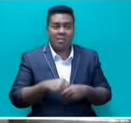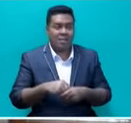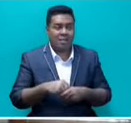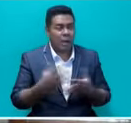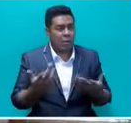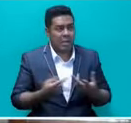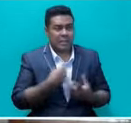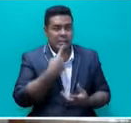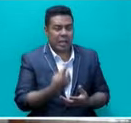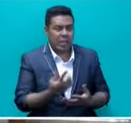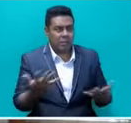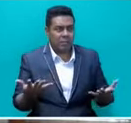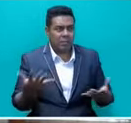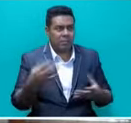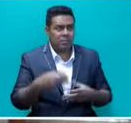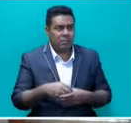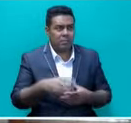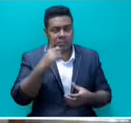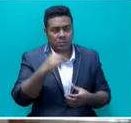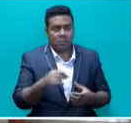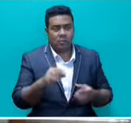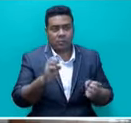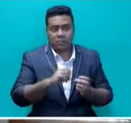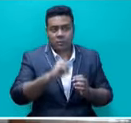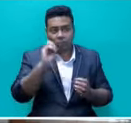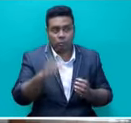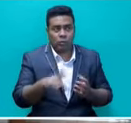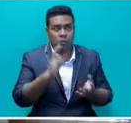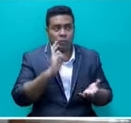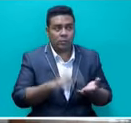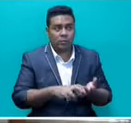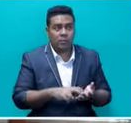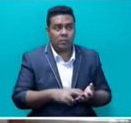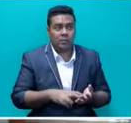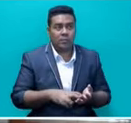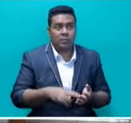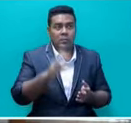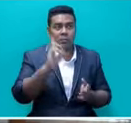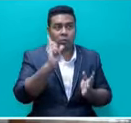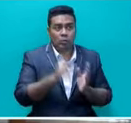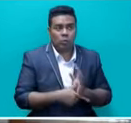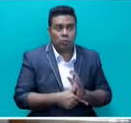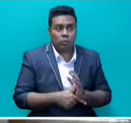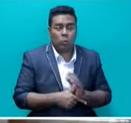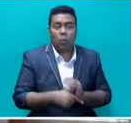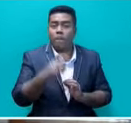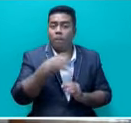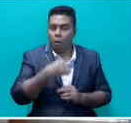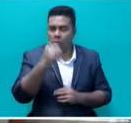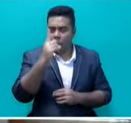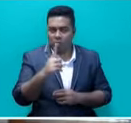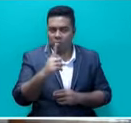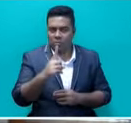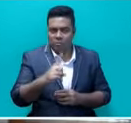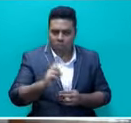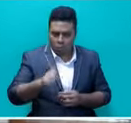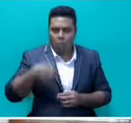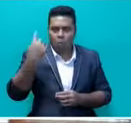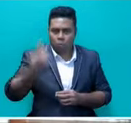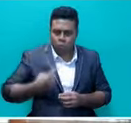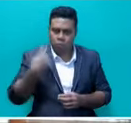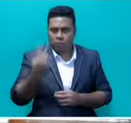if you can only put a person on the register if they've committed sexual offenses more than once. So